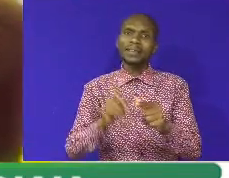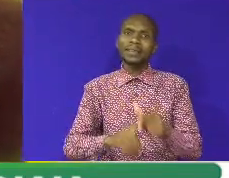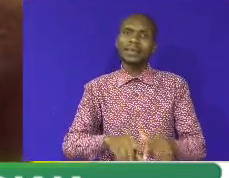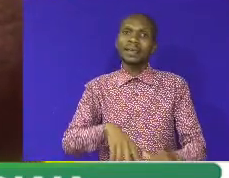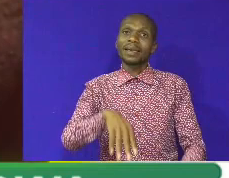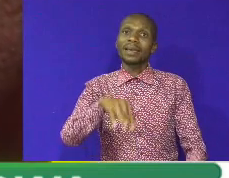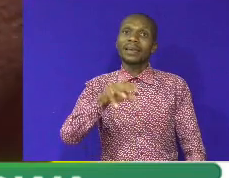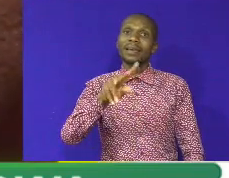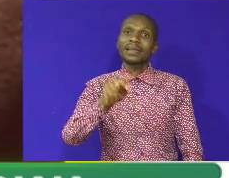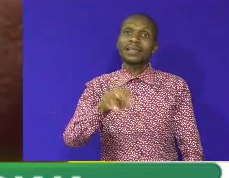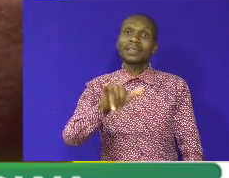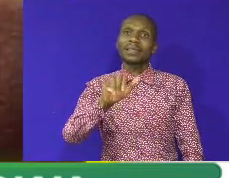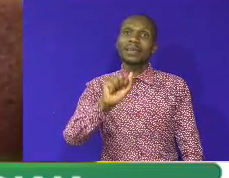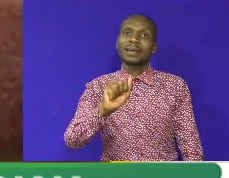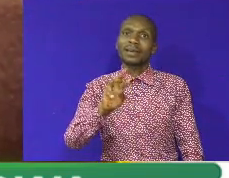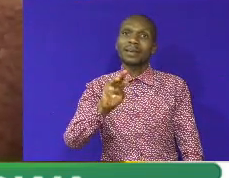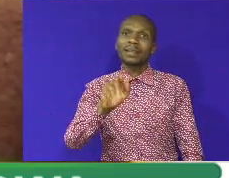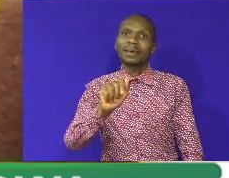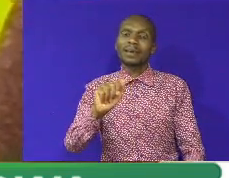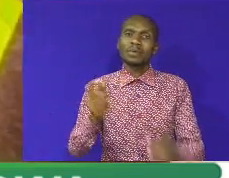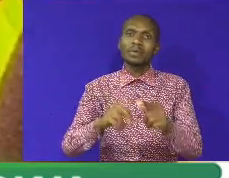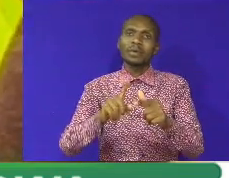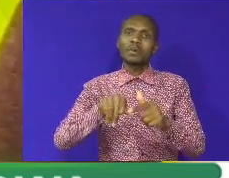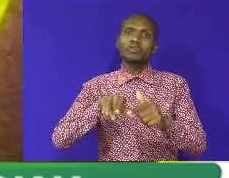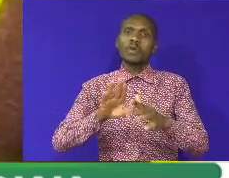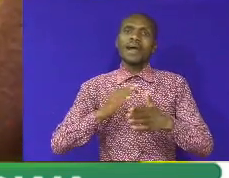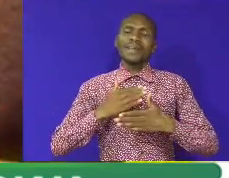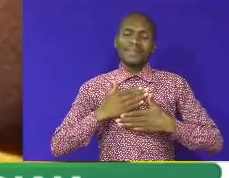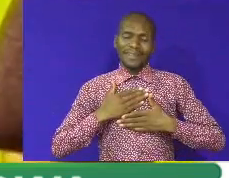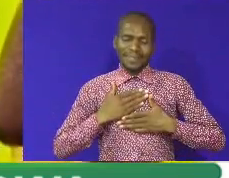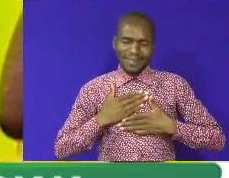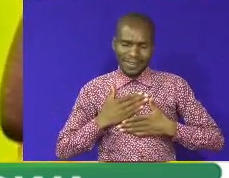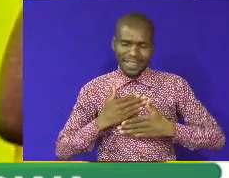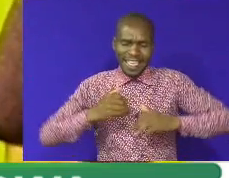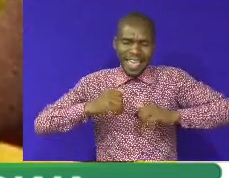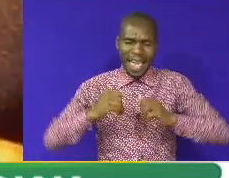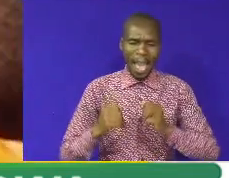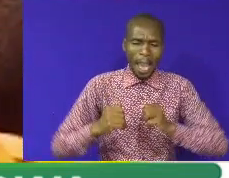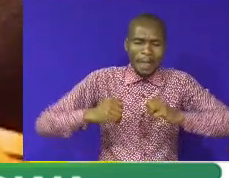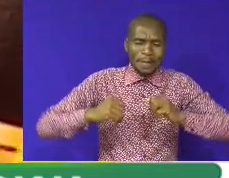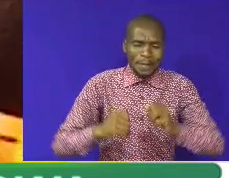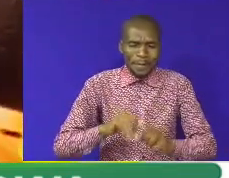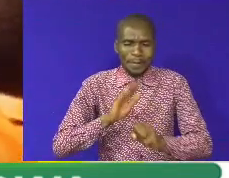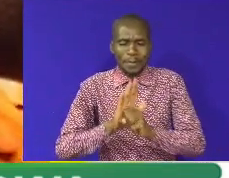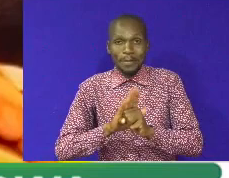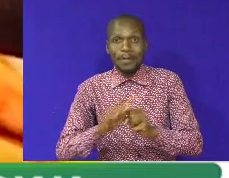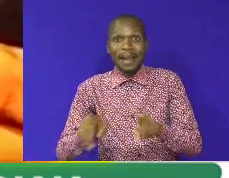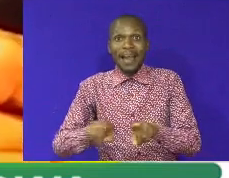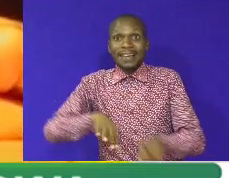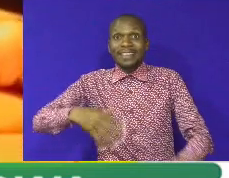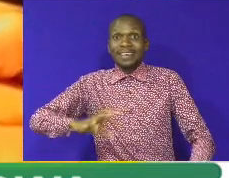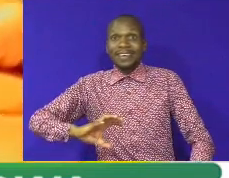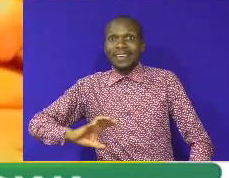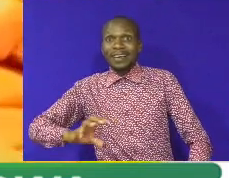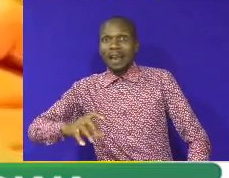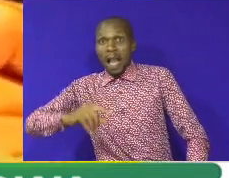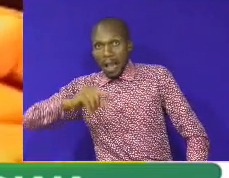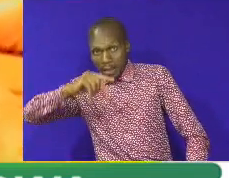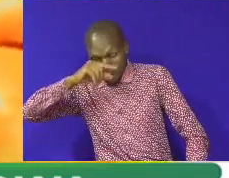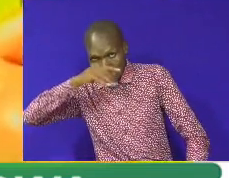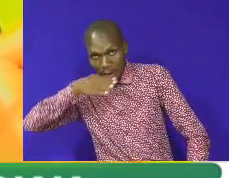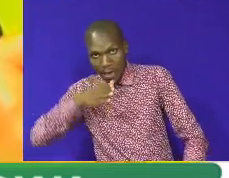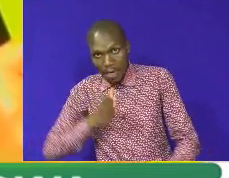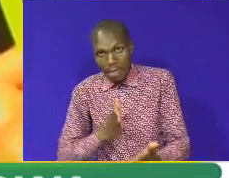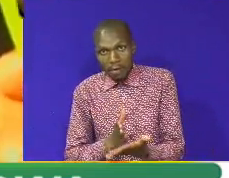Nyataro. Your Excellency, today we are happy because also, the county government, through your support,